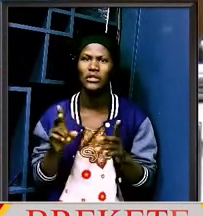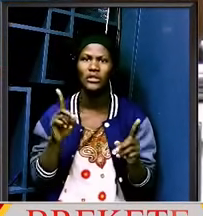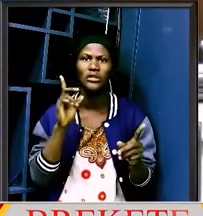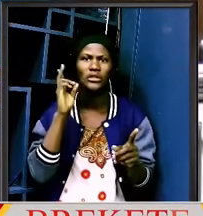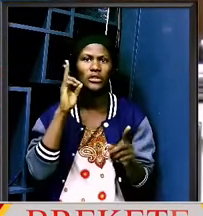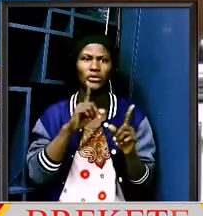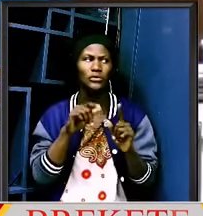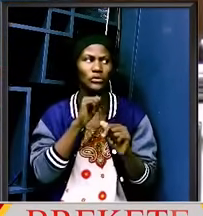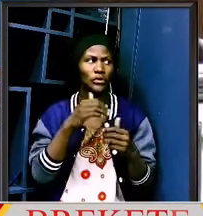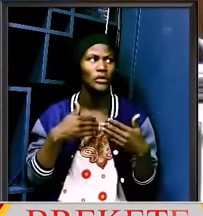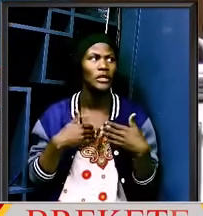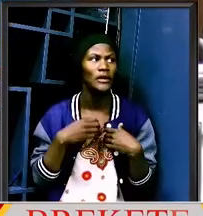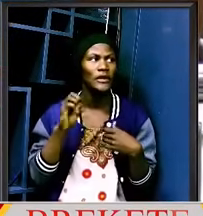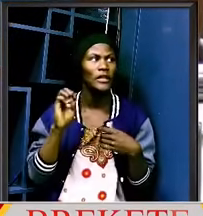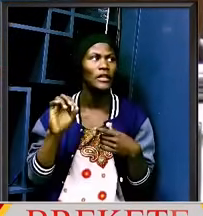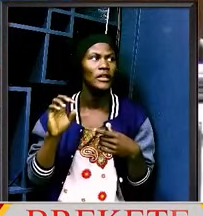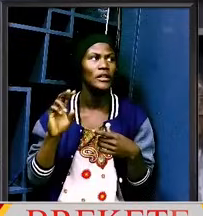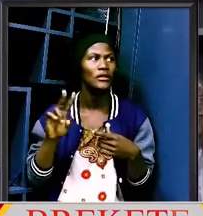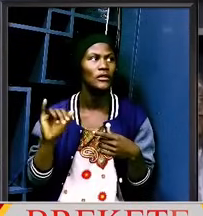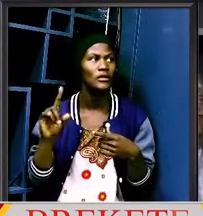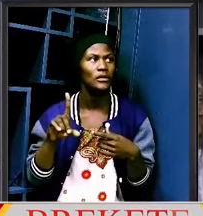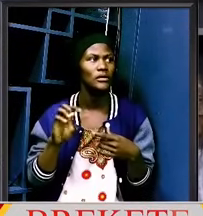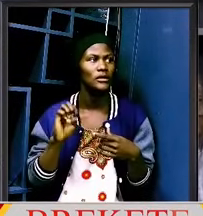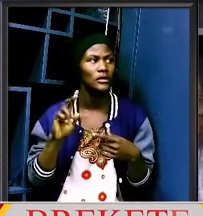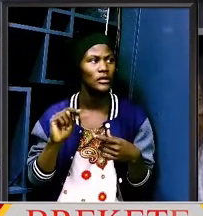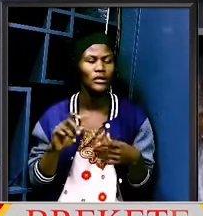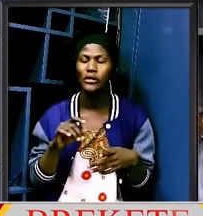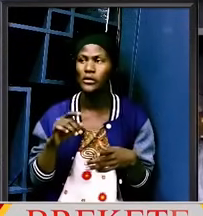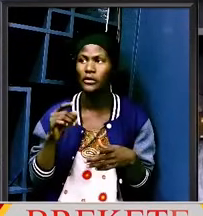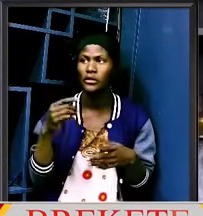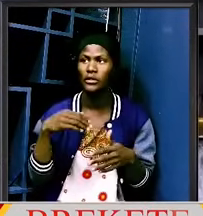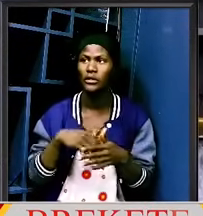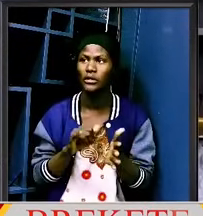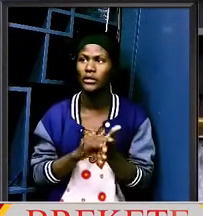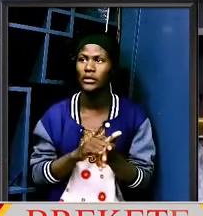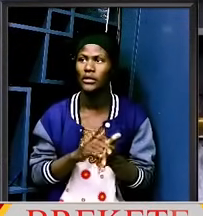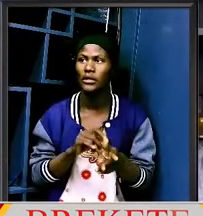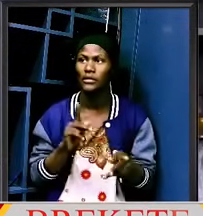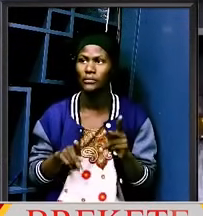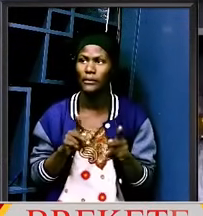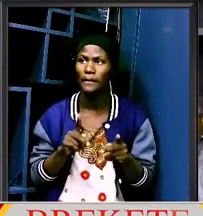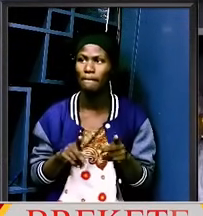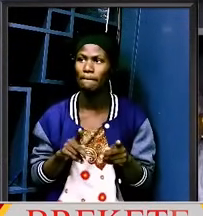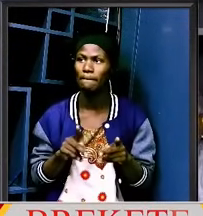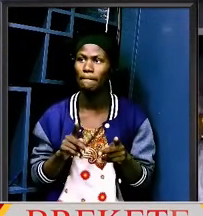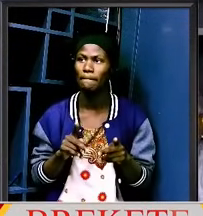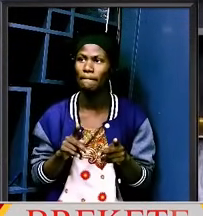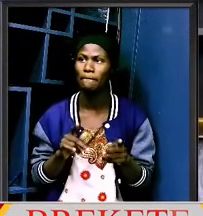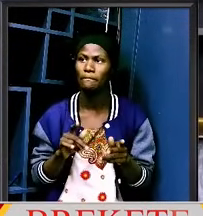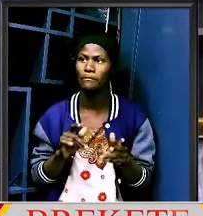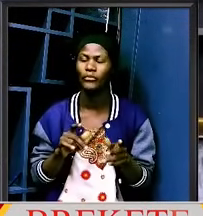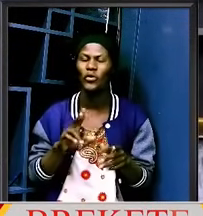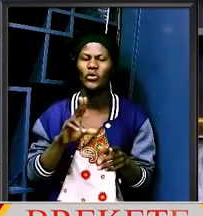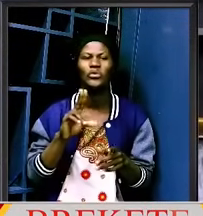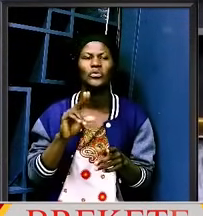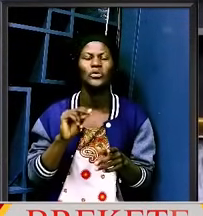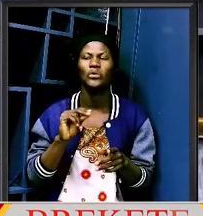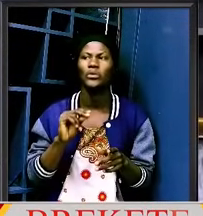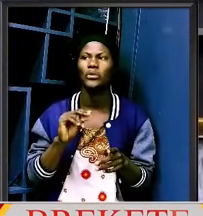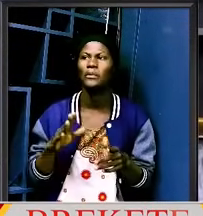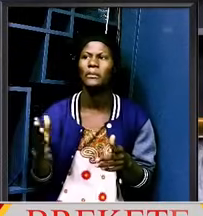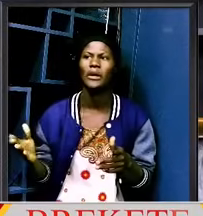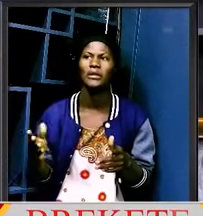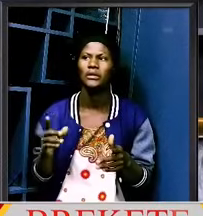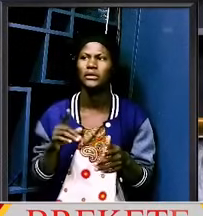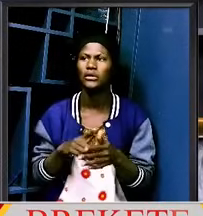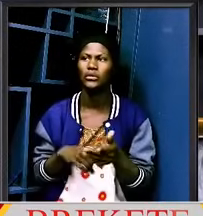people. Oh. And that is how he did not return there. That is what has also given them the confidence that no matter what, even